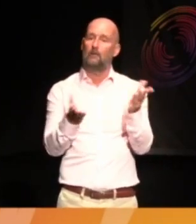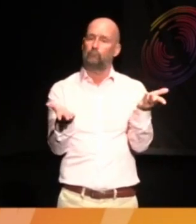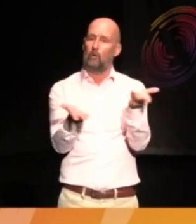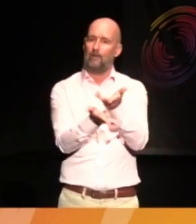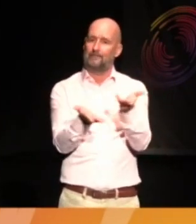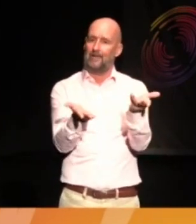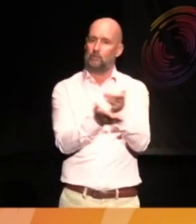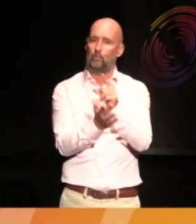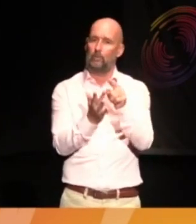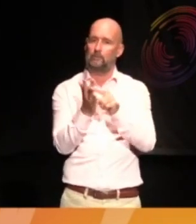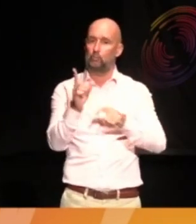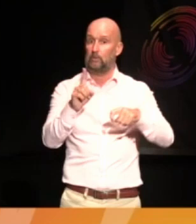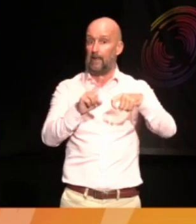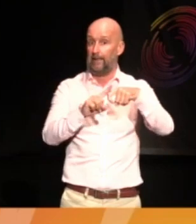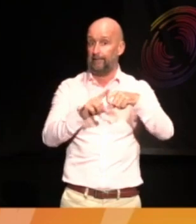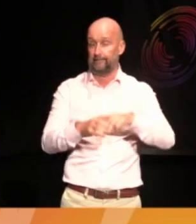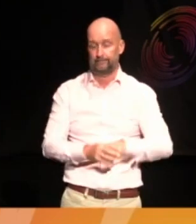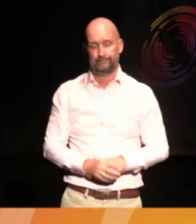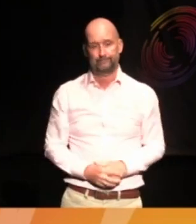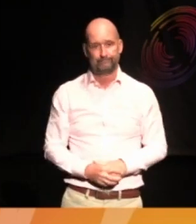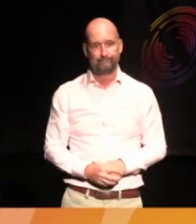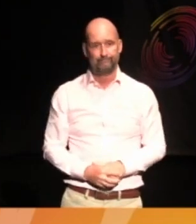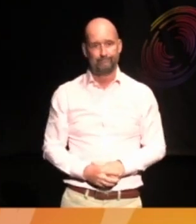with Jude Kelly.